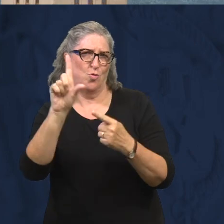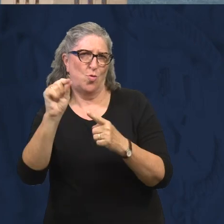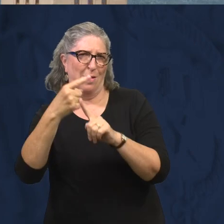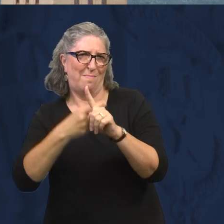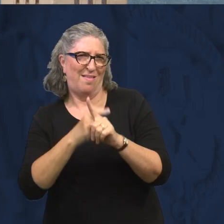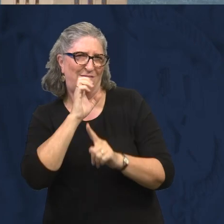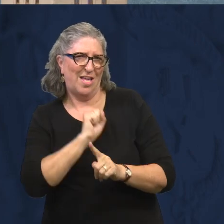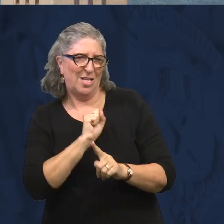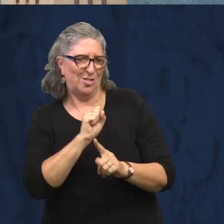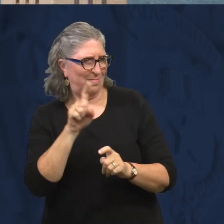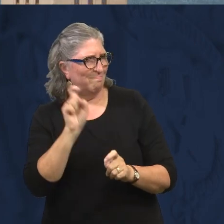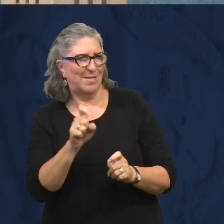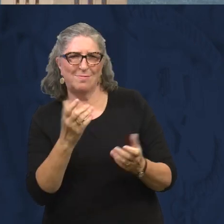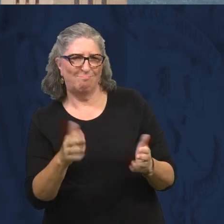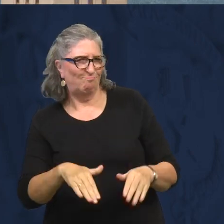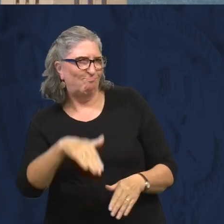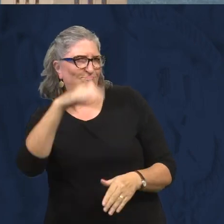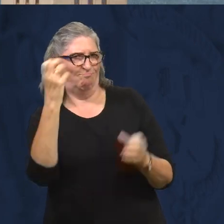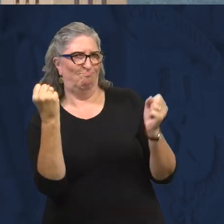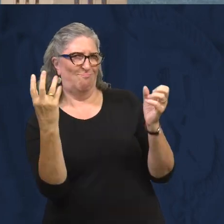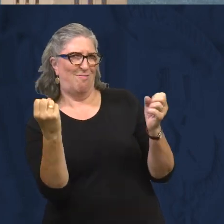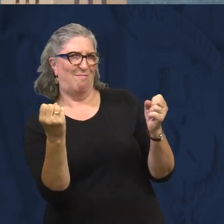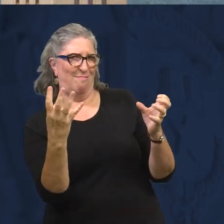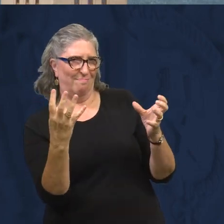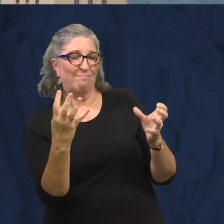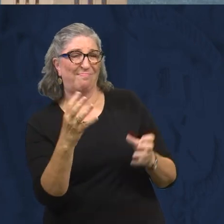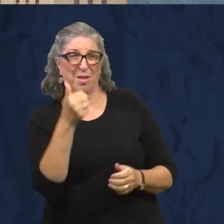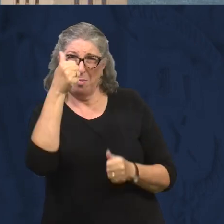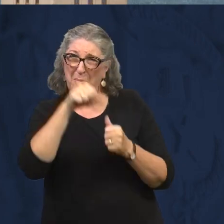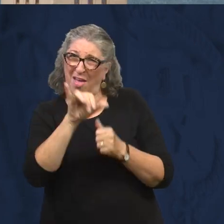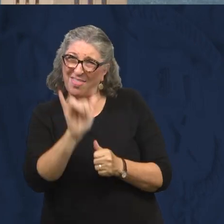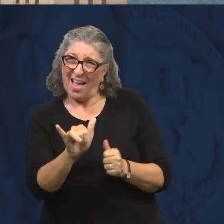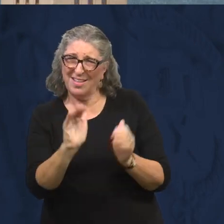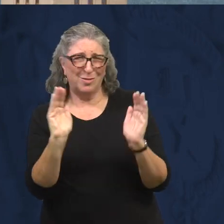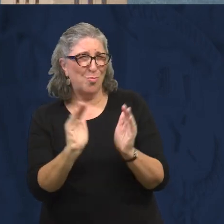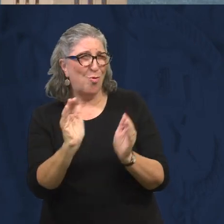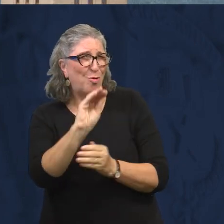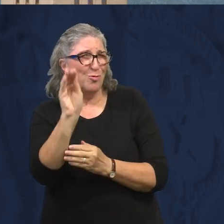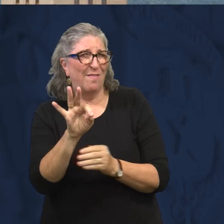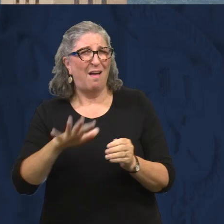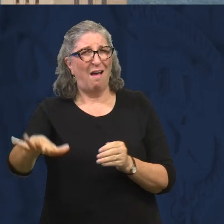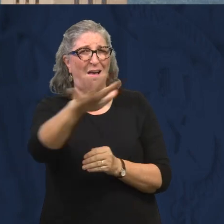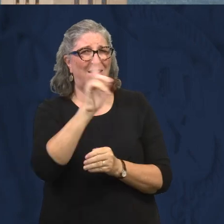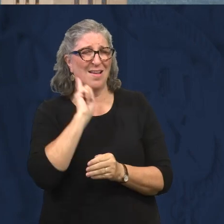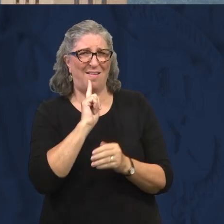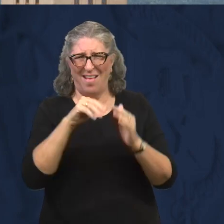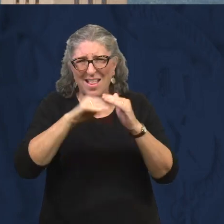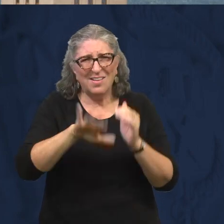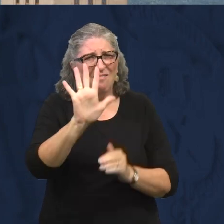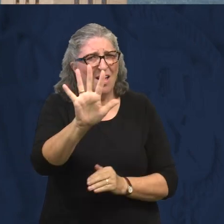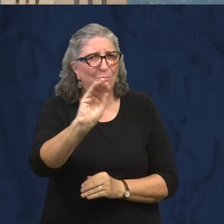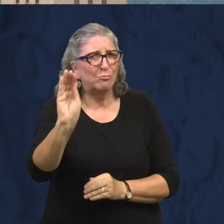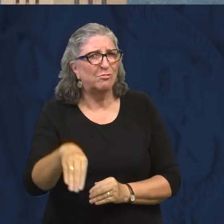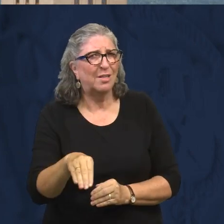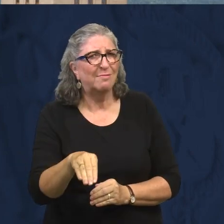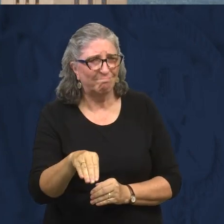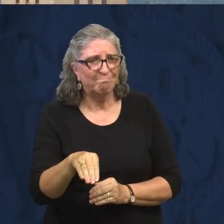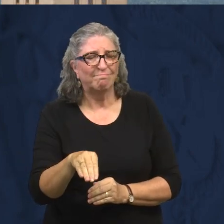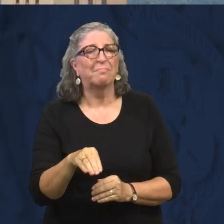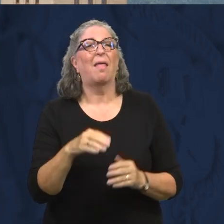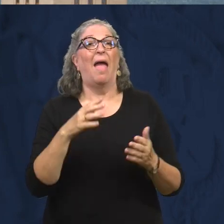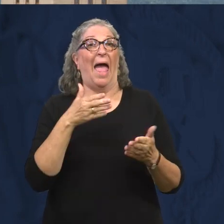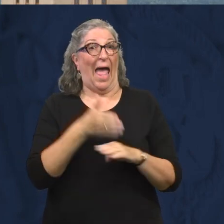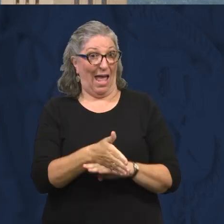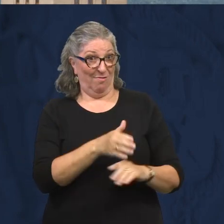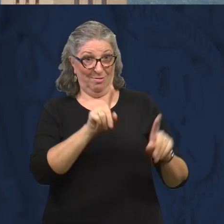parents who experienced sign language from birth. Remember, this group makes up less than 5% of the population of